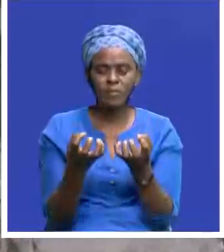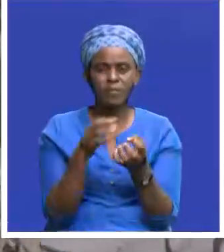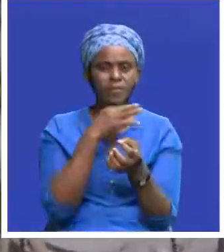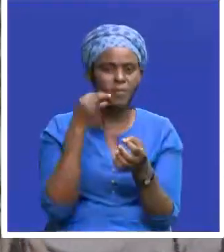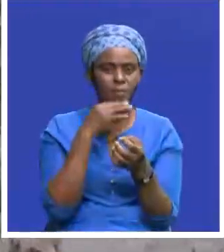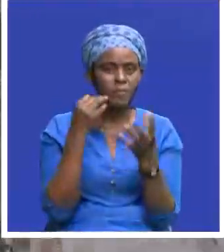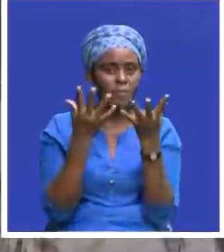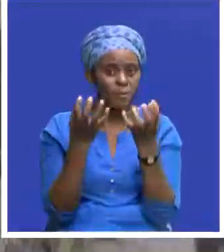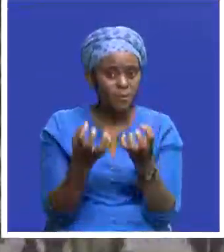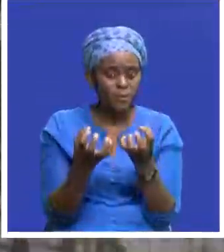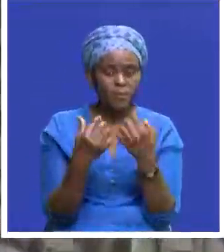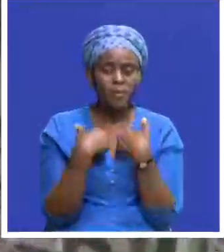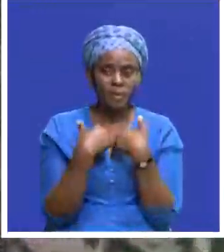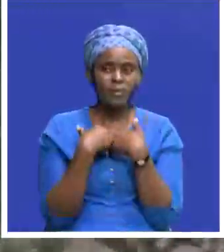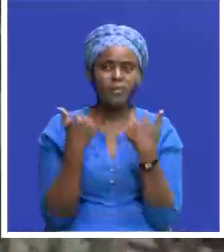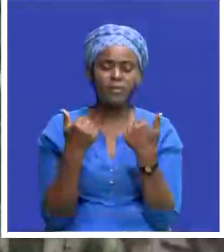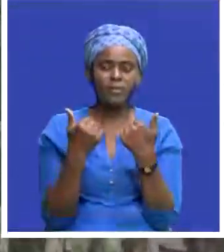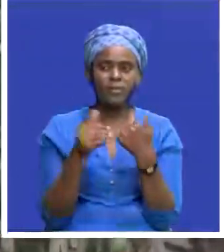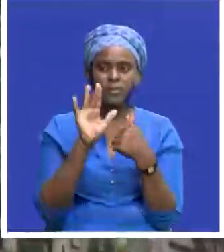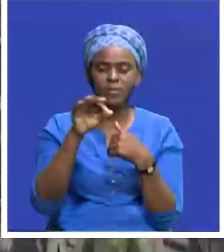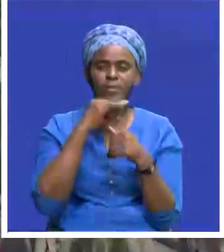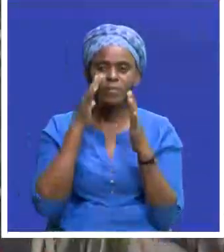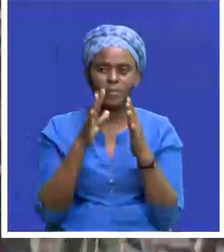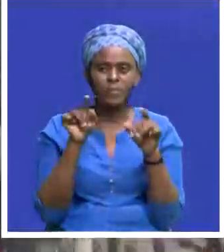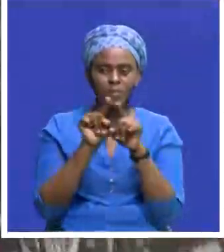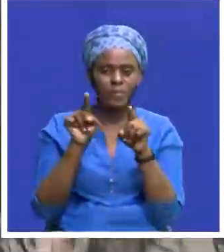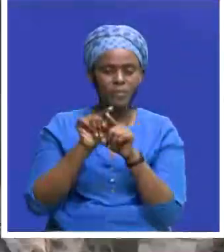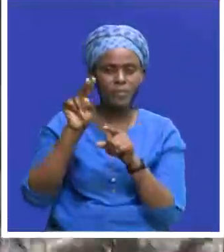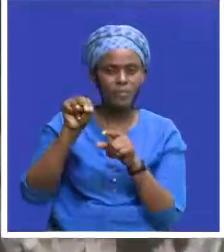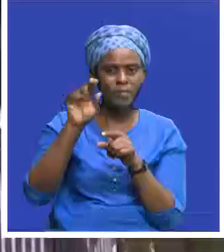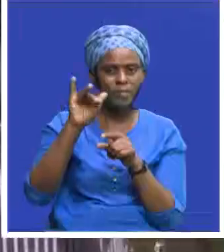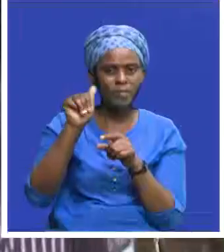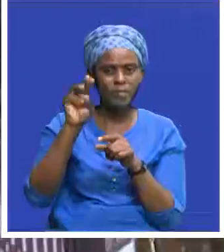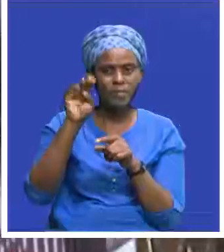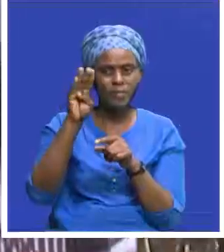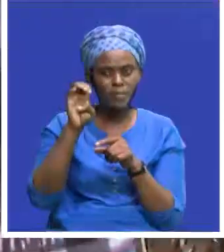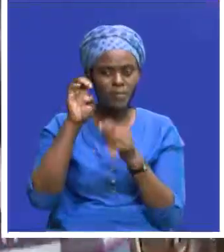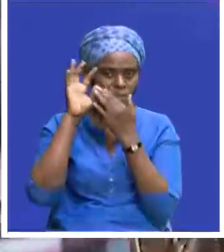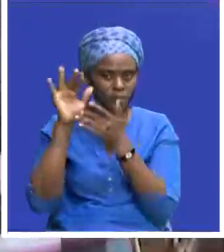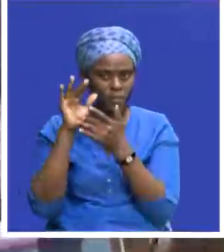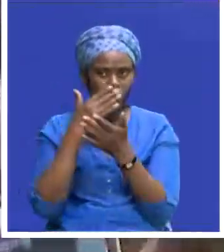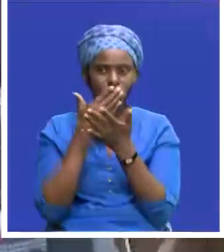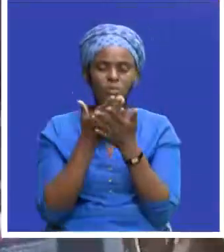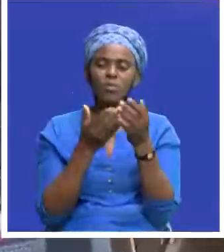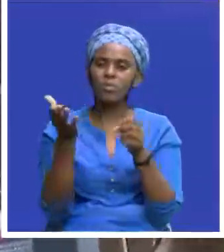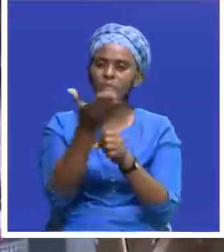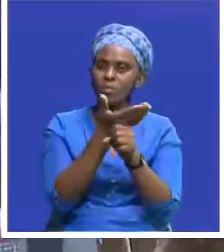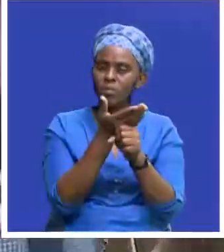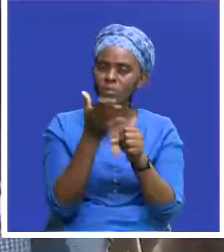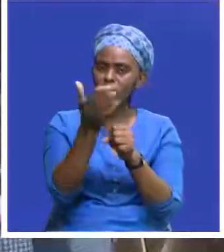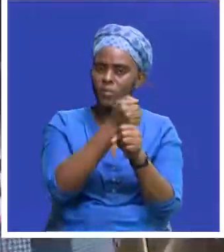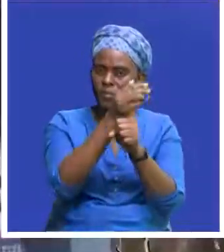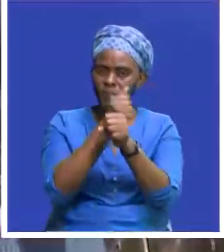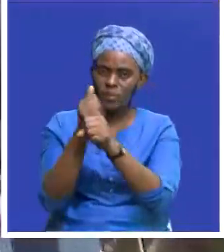have slowly started drying up, leaving one of the farmers, Nyambesulumesi, with no hope for a good harvest. The